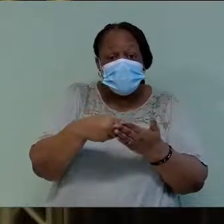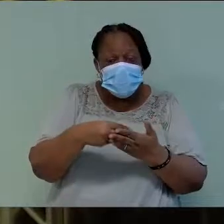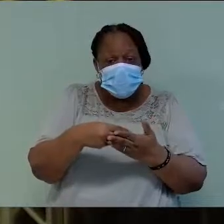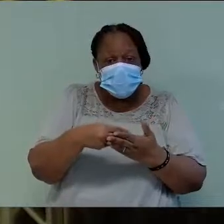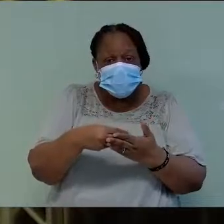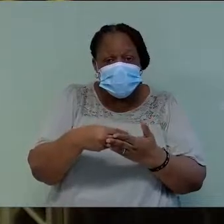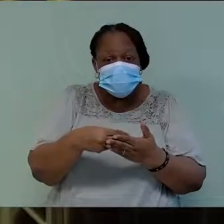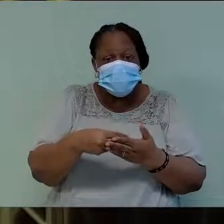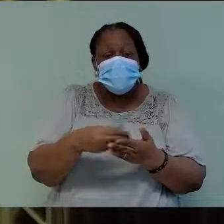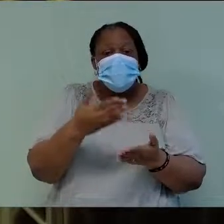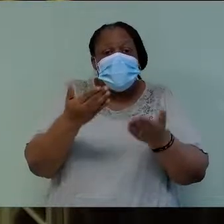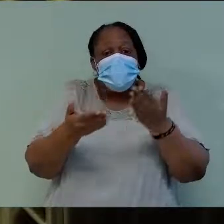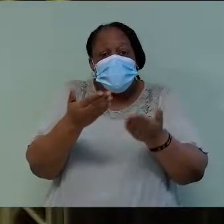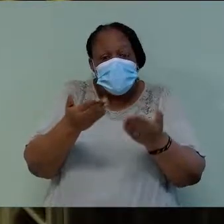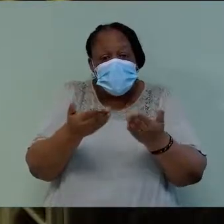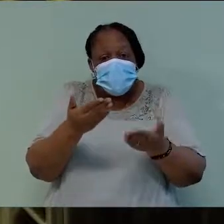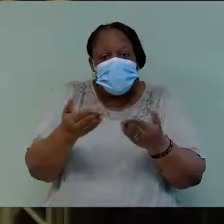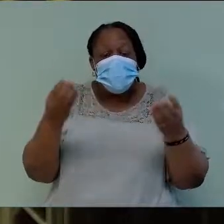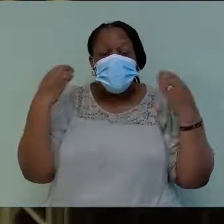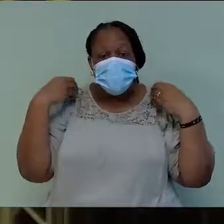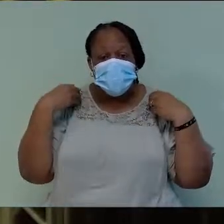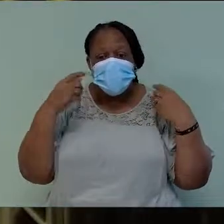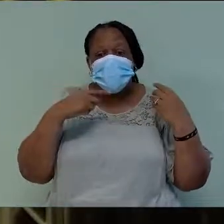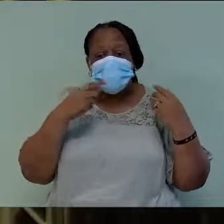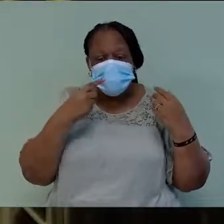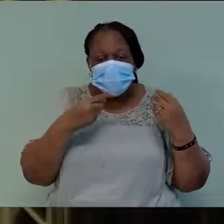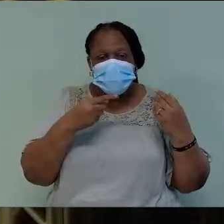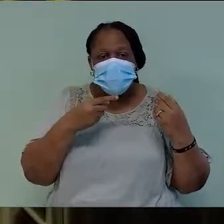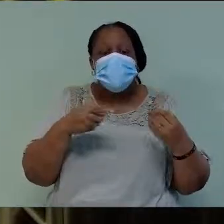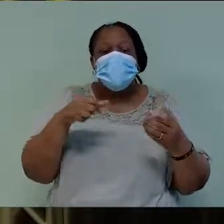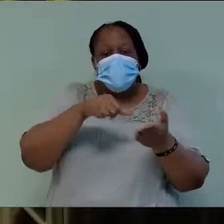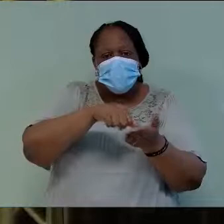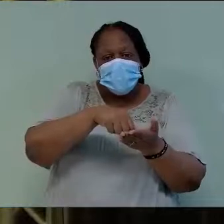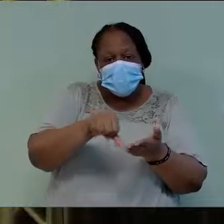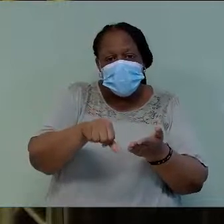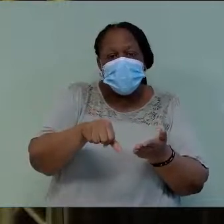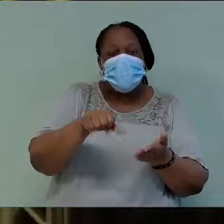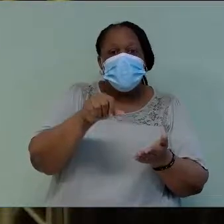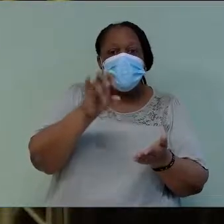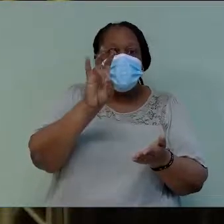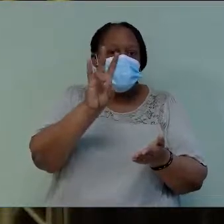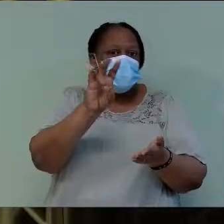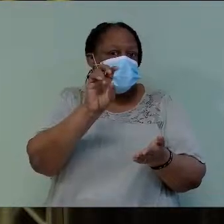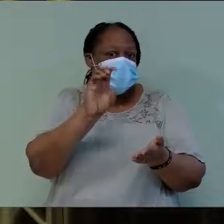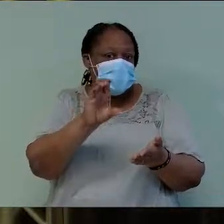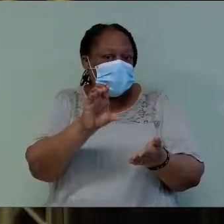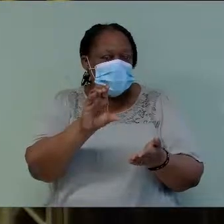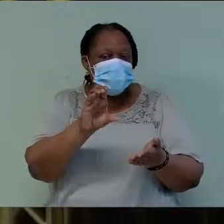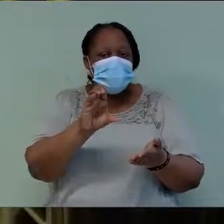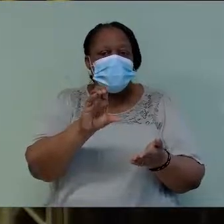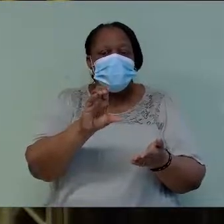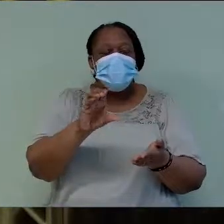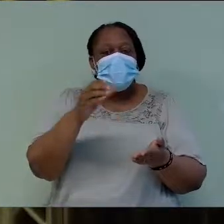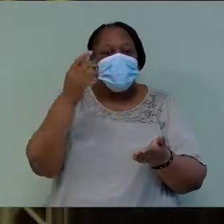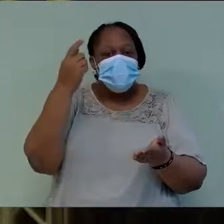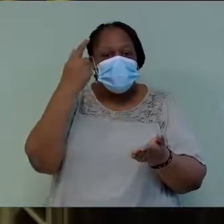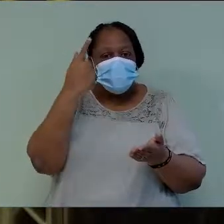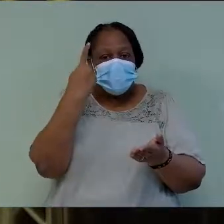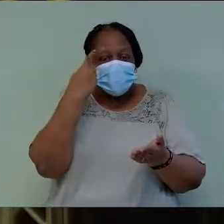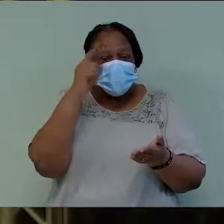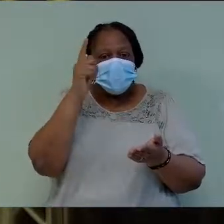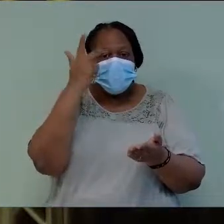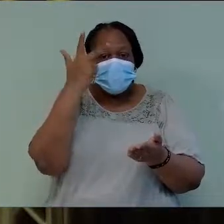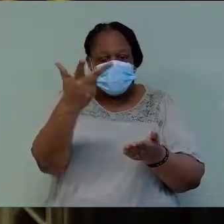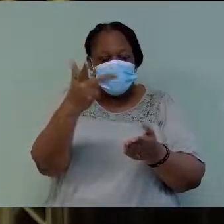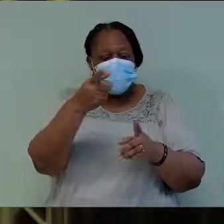Commissioner's office has indicated to those employers that we will support their proposal of a temporary reduction in